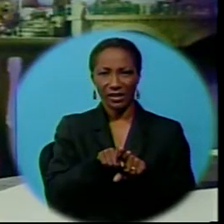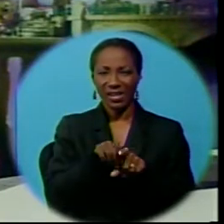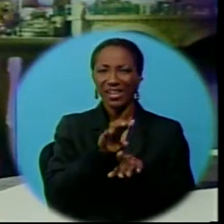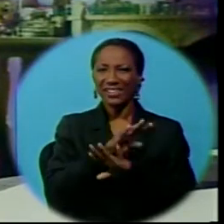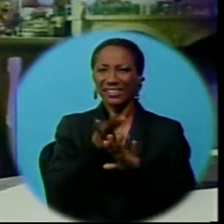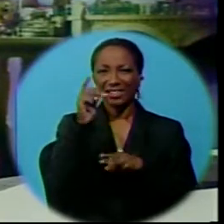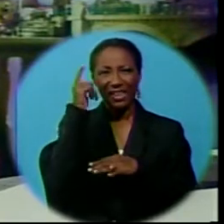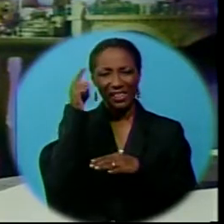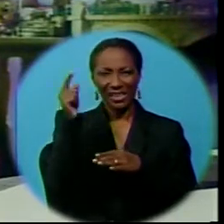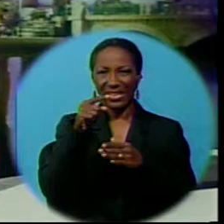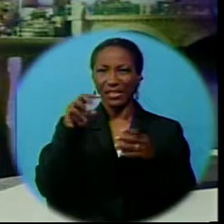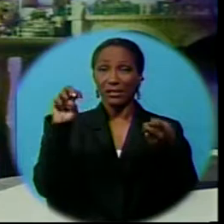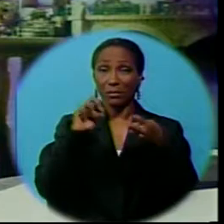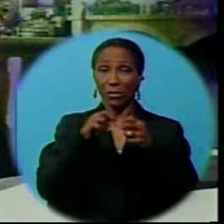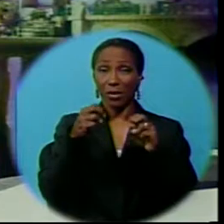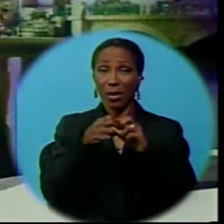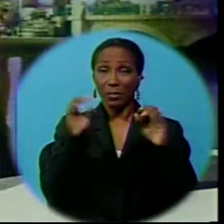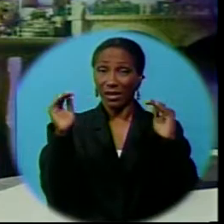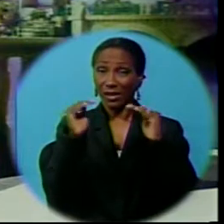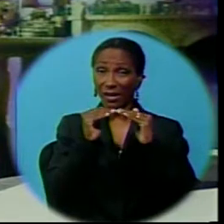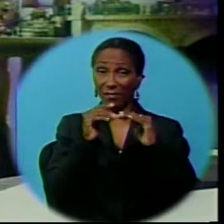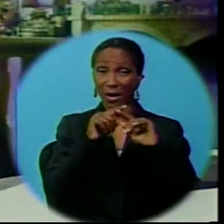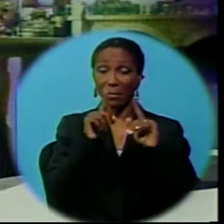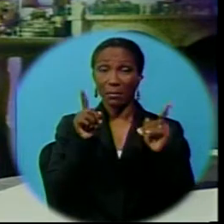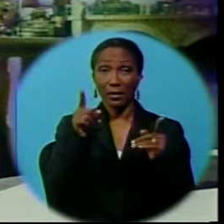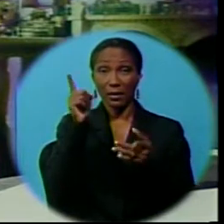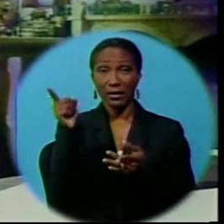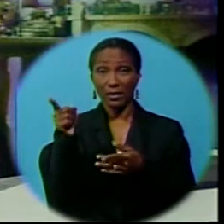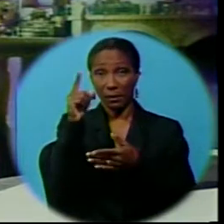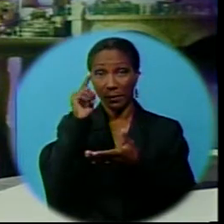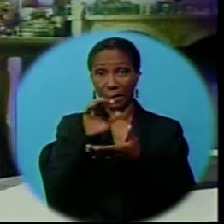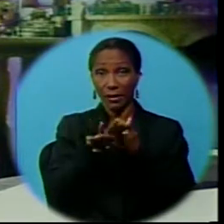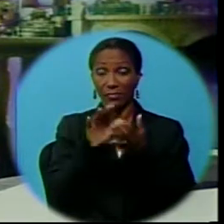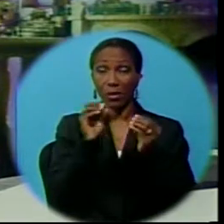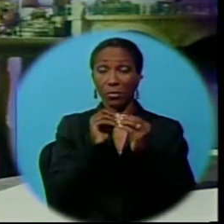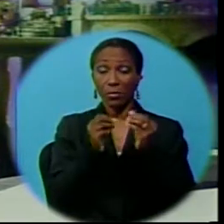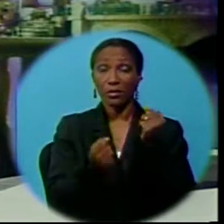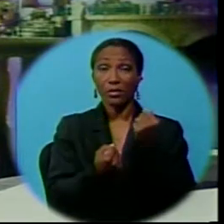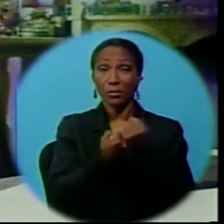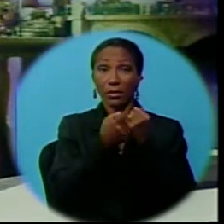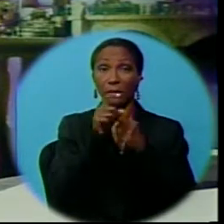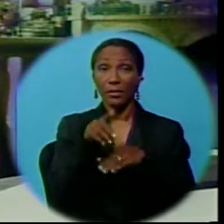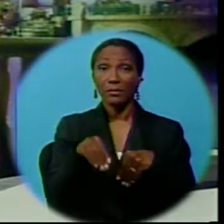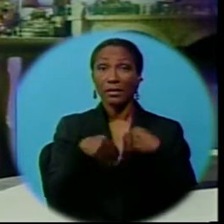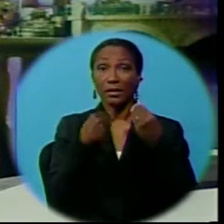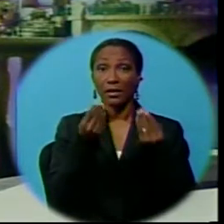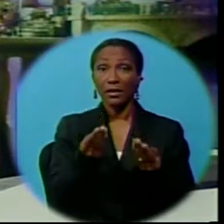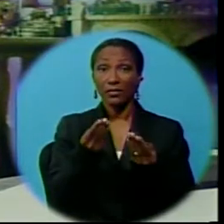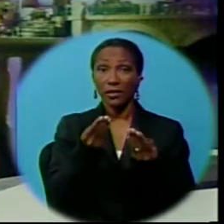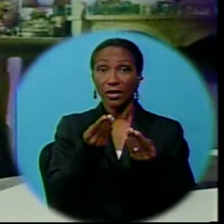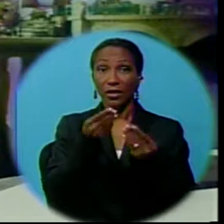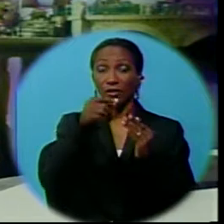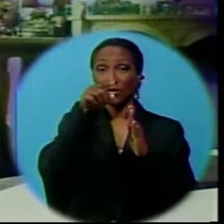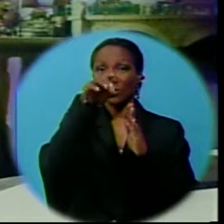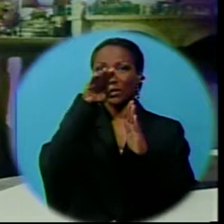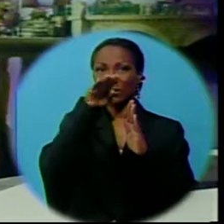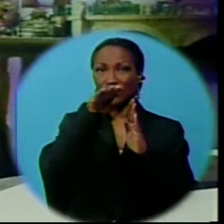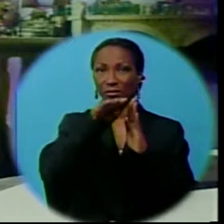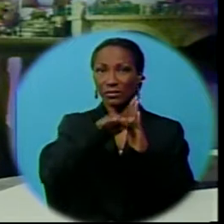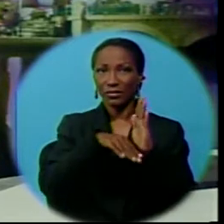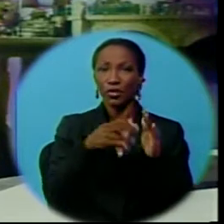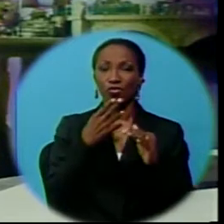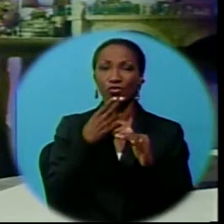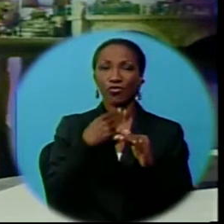it's at crisis level, but he does believe more support must be given to the declining sugar industry,